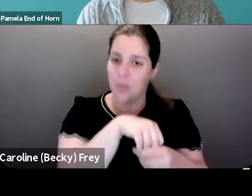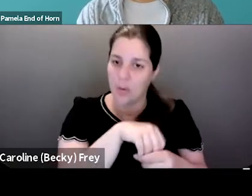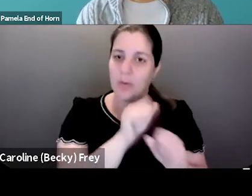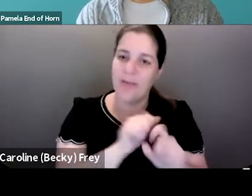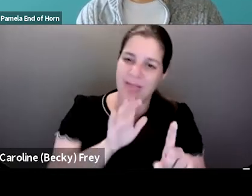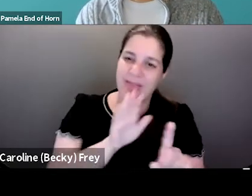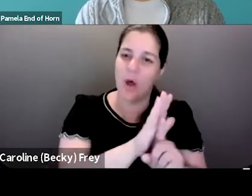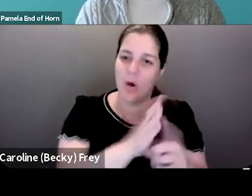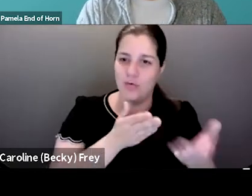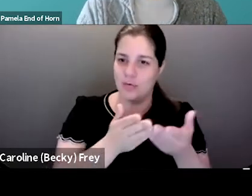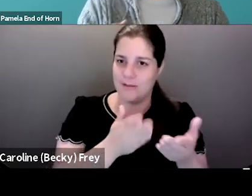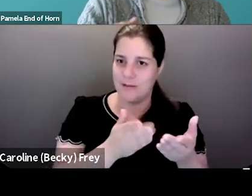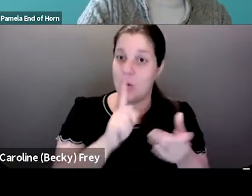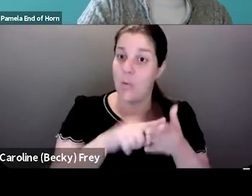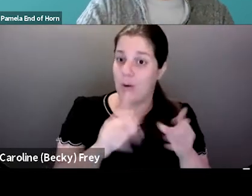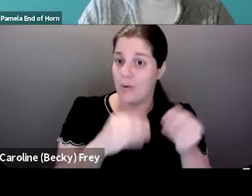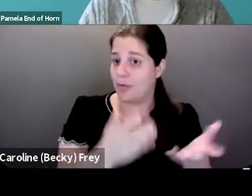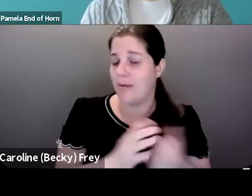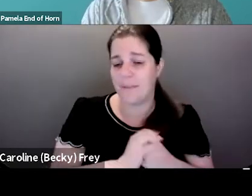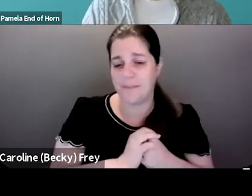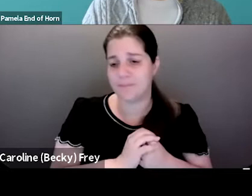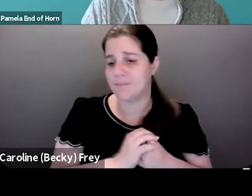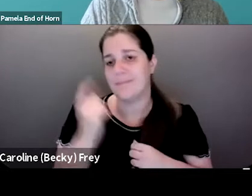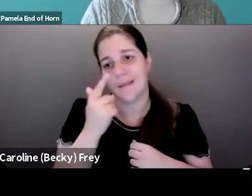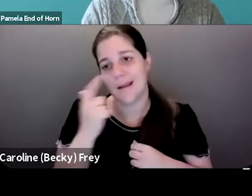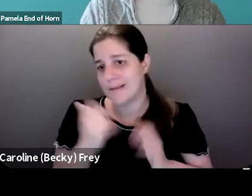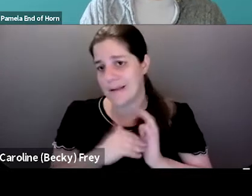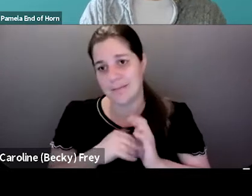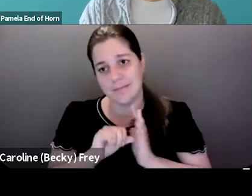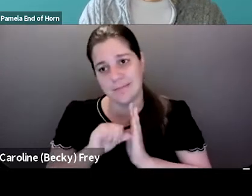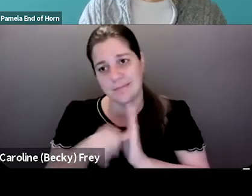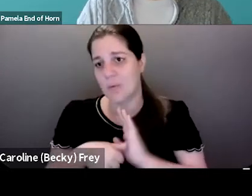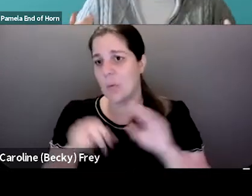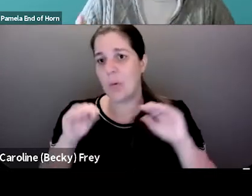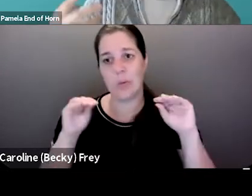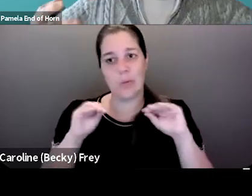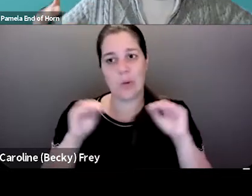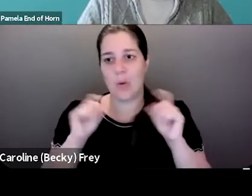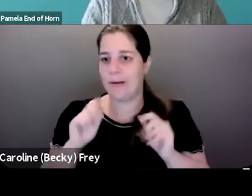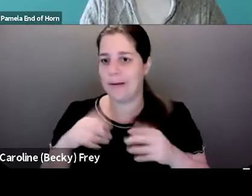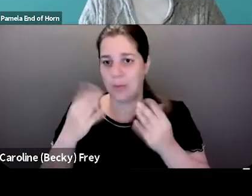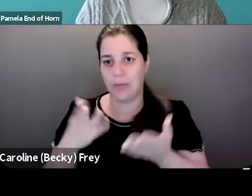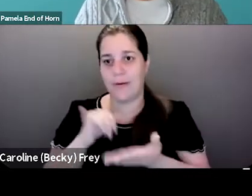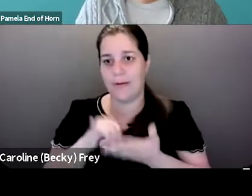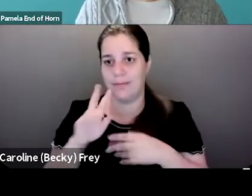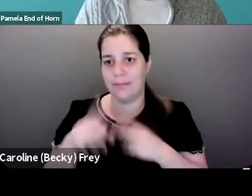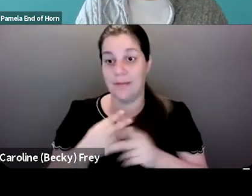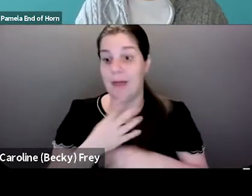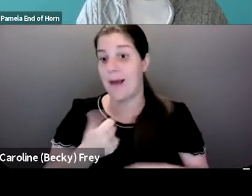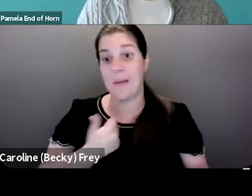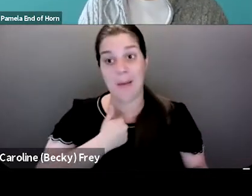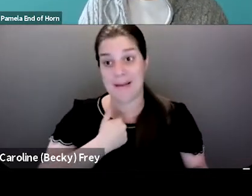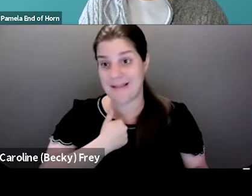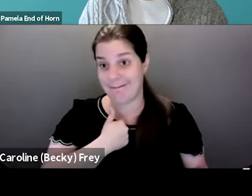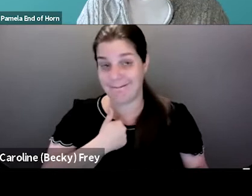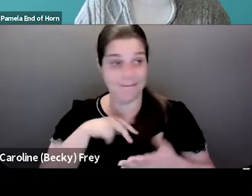services that you're providing. Because no one person is going to be able to provide that. And in fact, I myself, standing